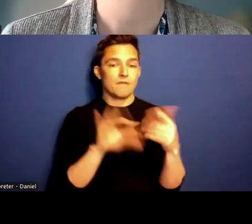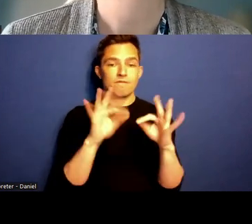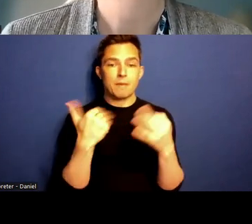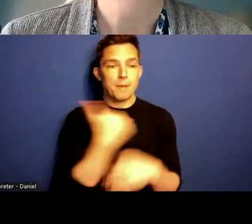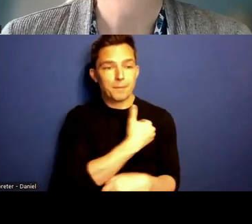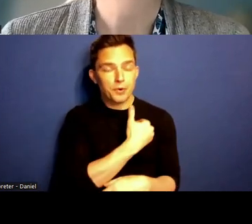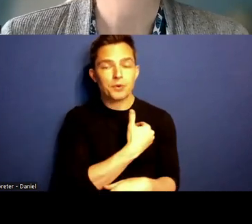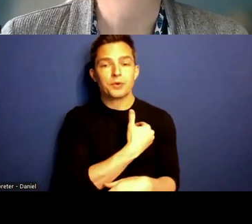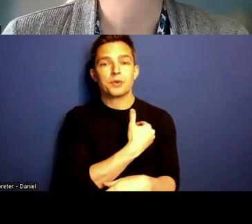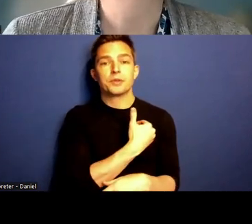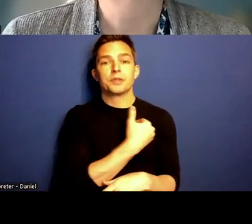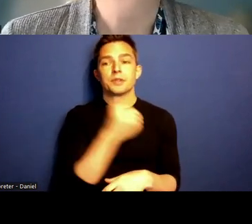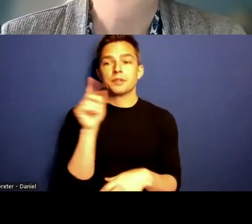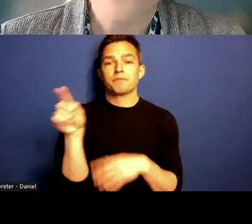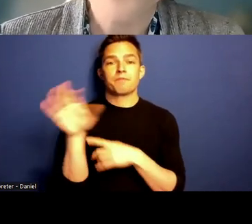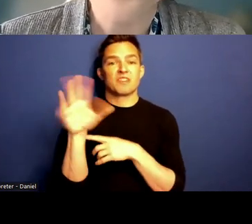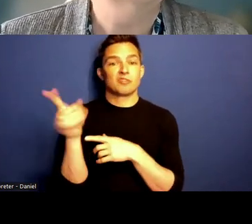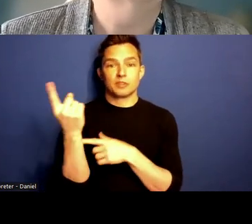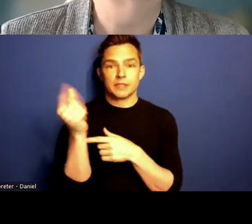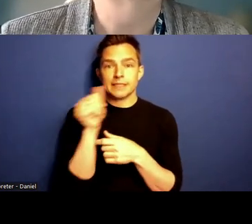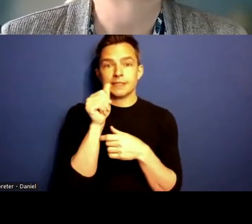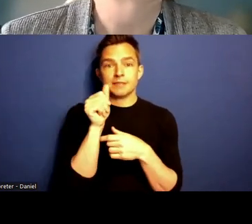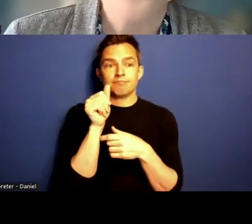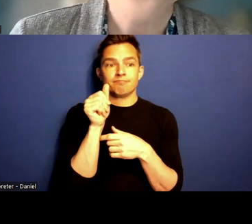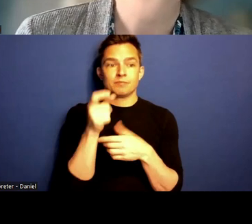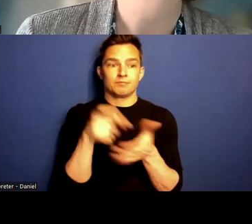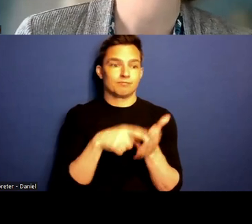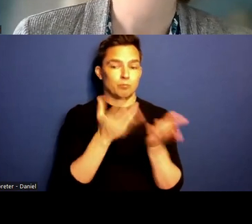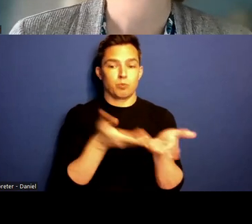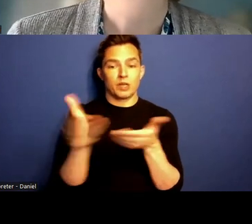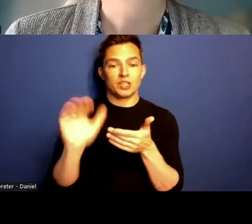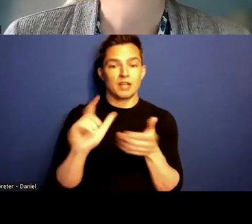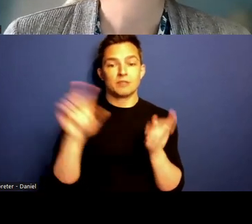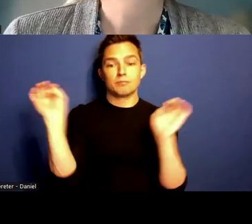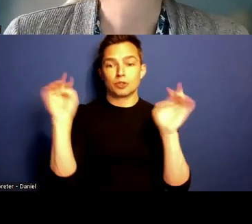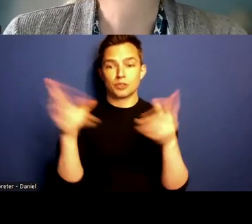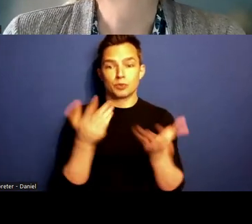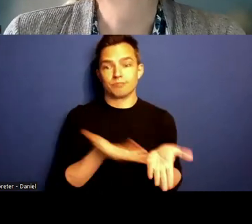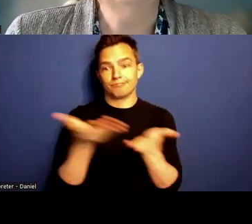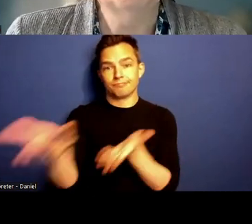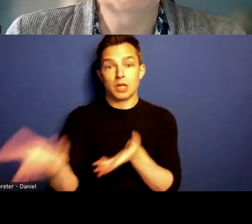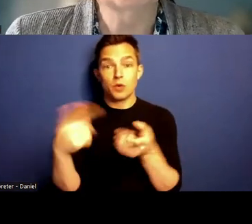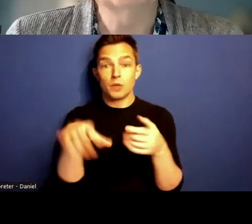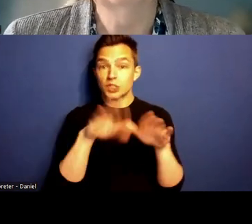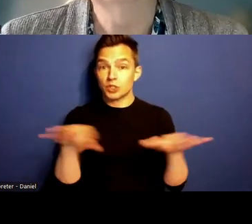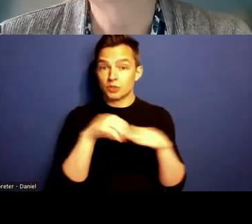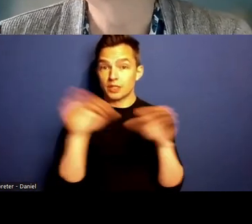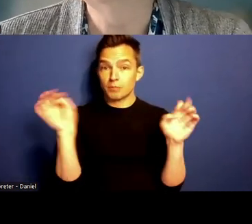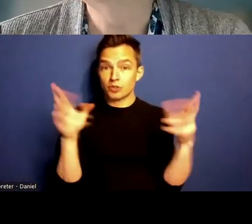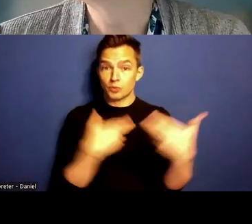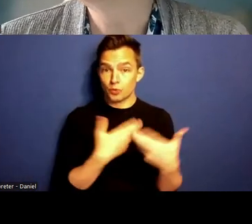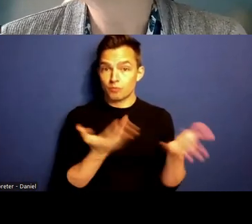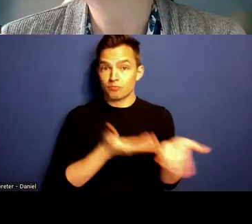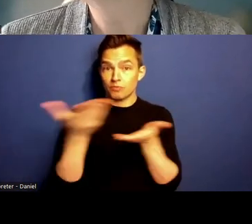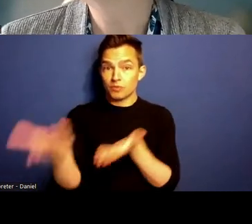members who are just having to take their child to the emergency room. And when children get into the emergency room,